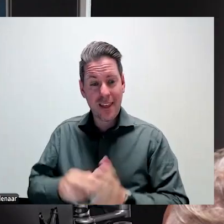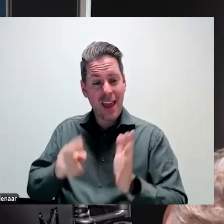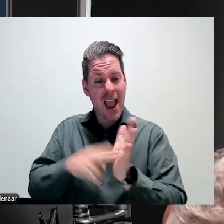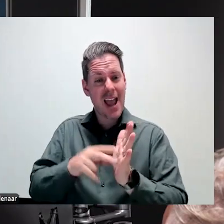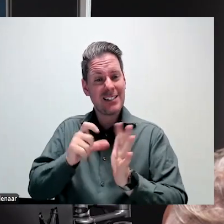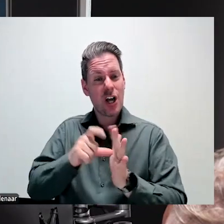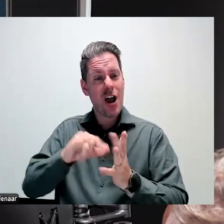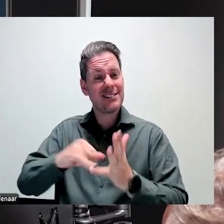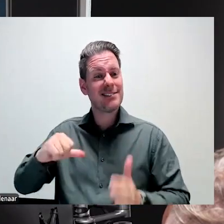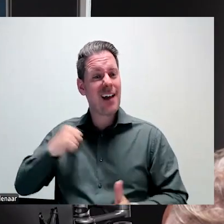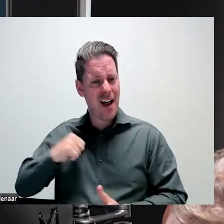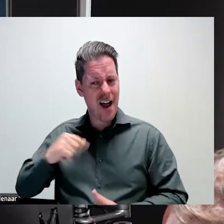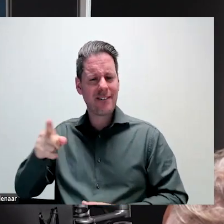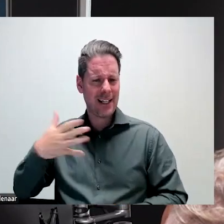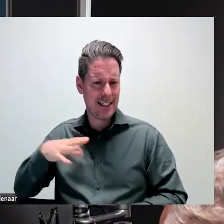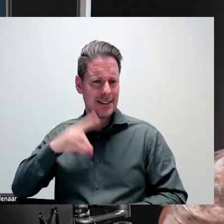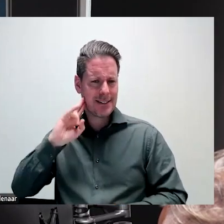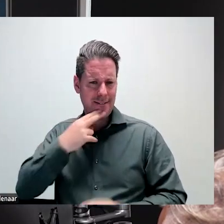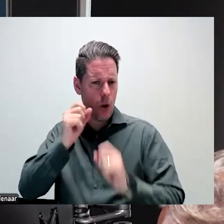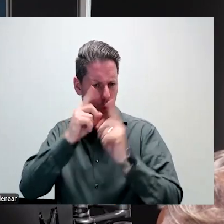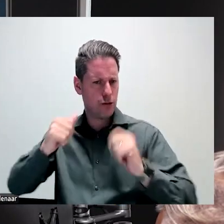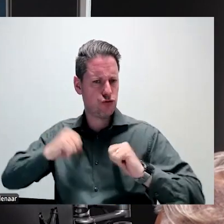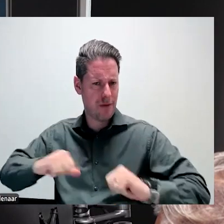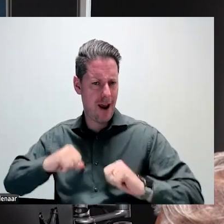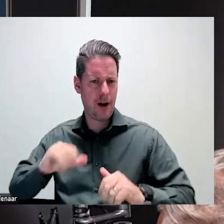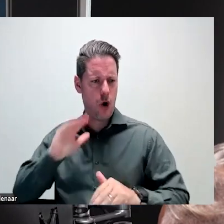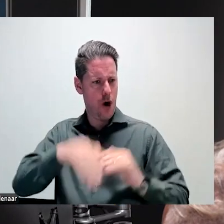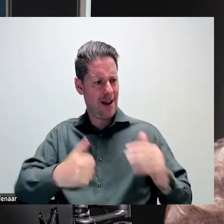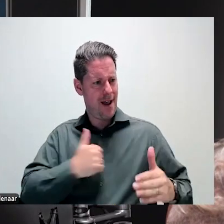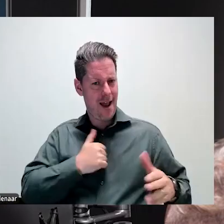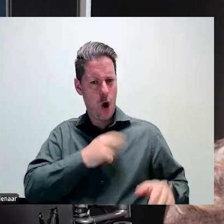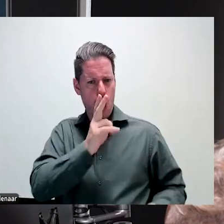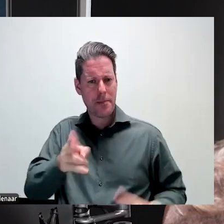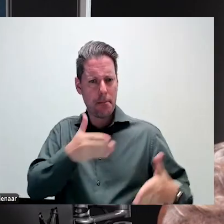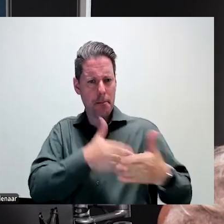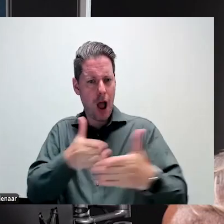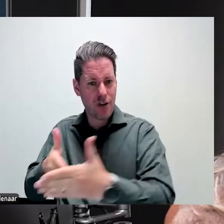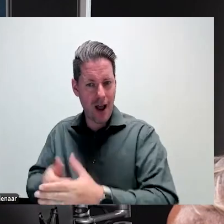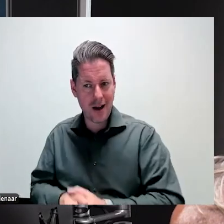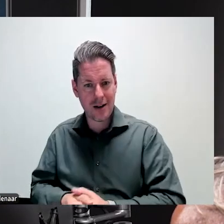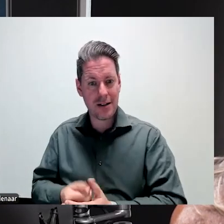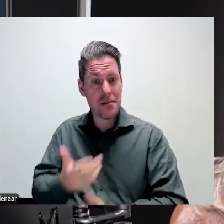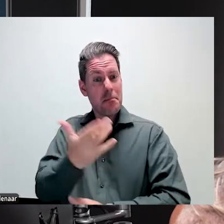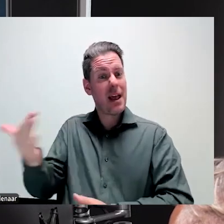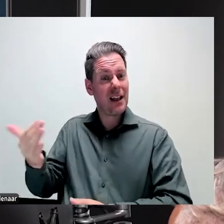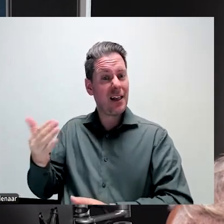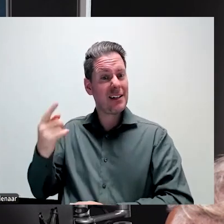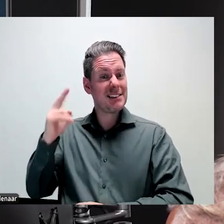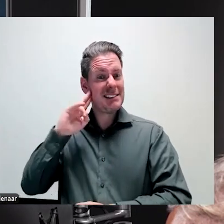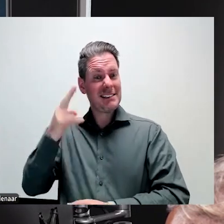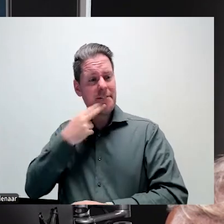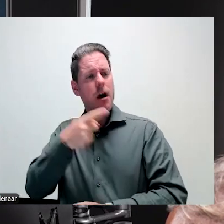deafness and some of the issues that we face. Some people equate deafness to having to learn how to speak or wear hearing aids and